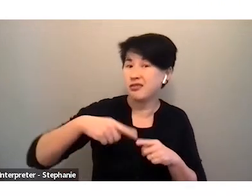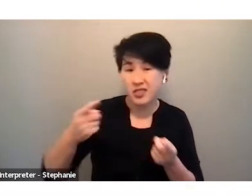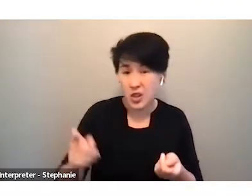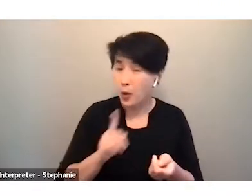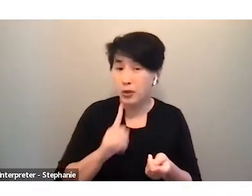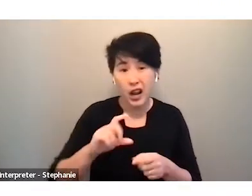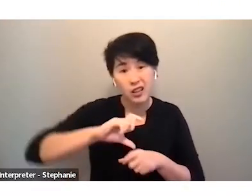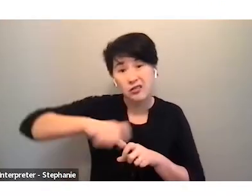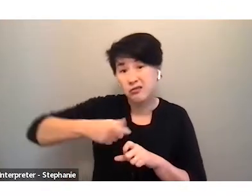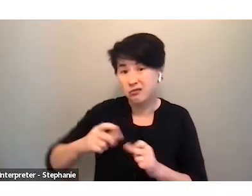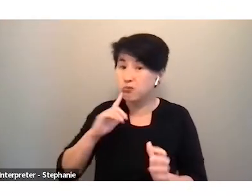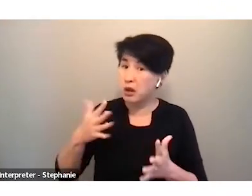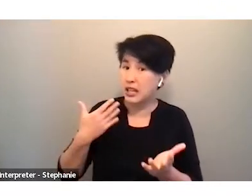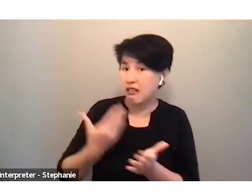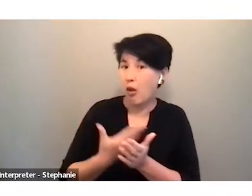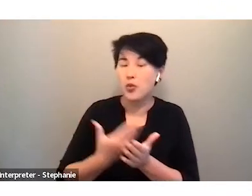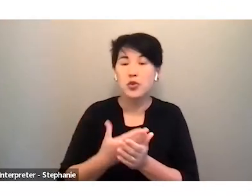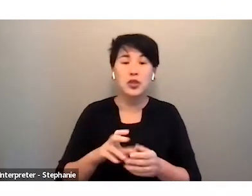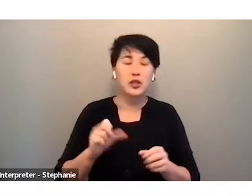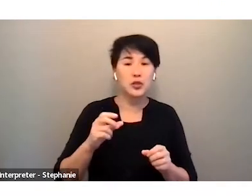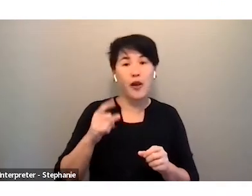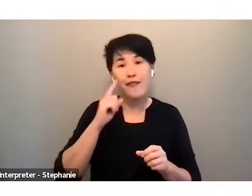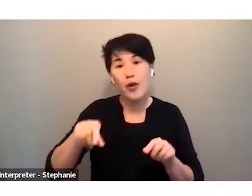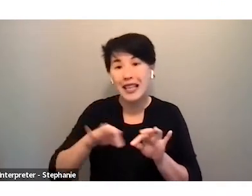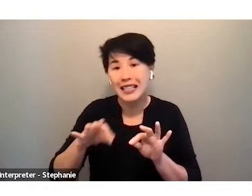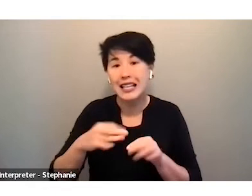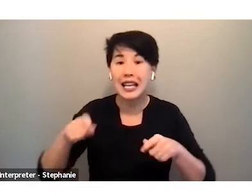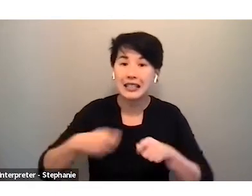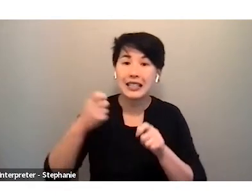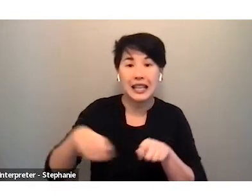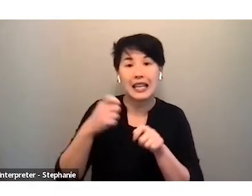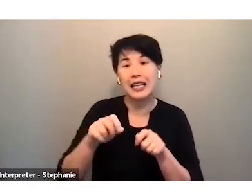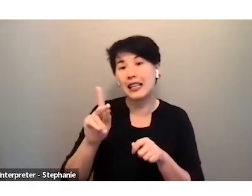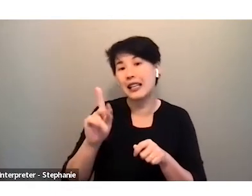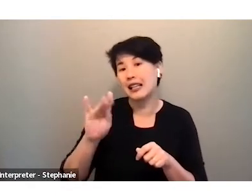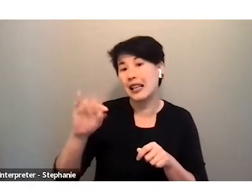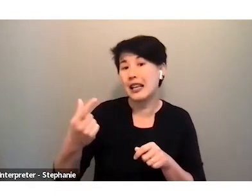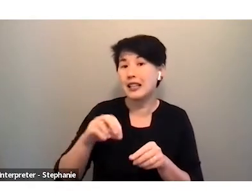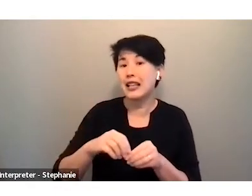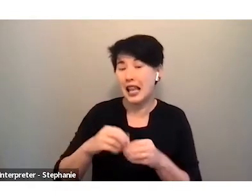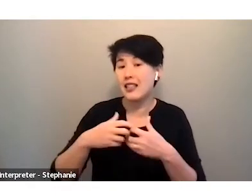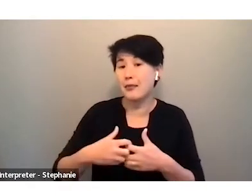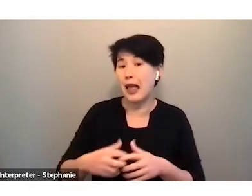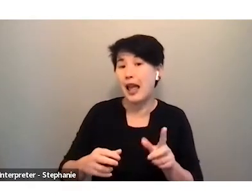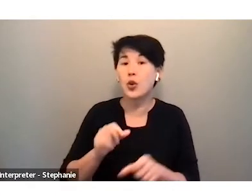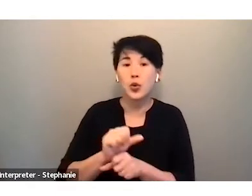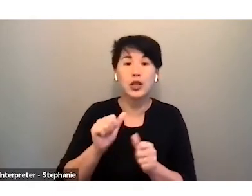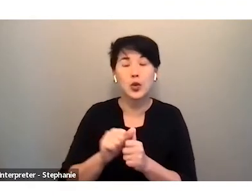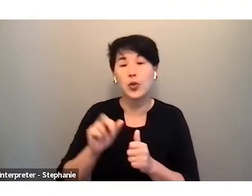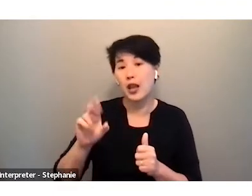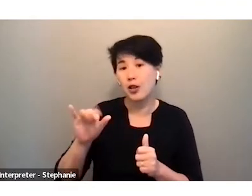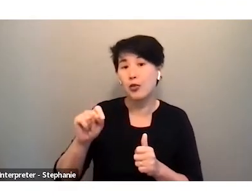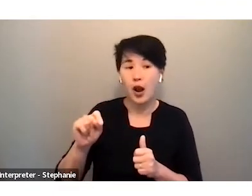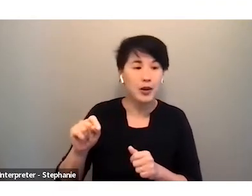yarn spinning into weaving or knitting process. We actually have knitting in the plant. So we've been working with Robert Seevers. You can kind of